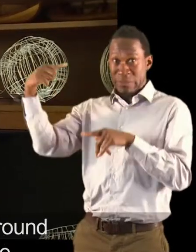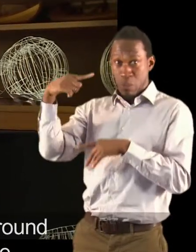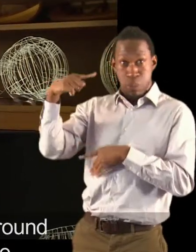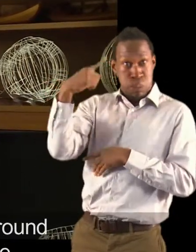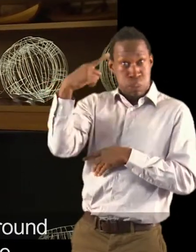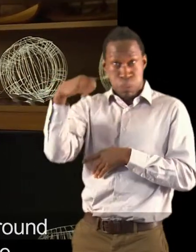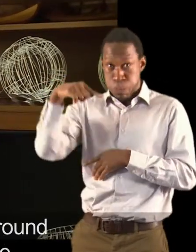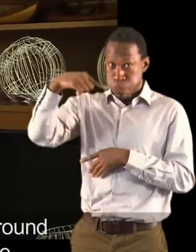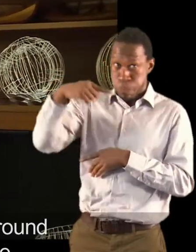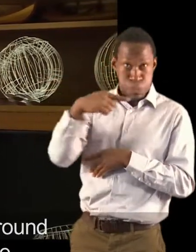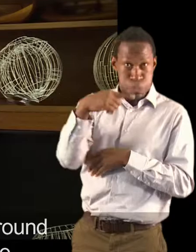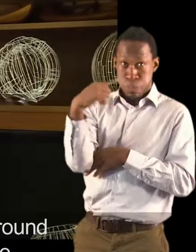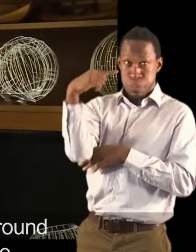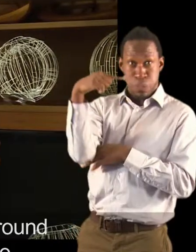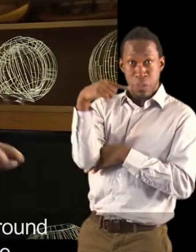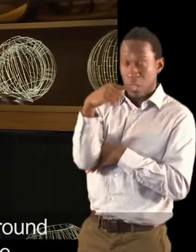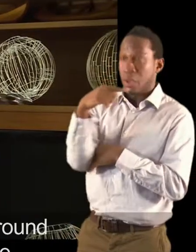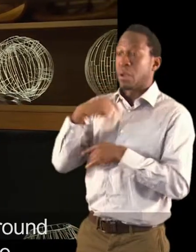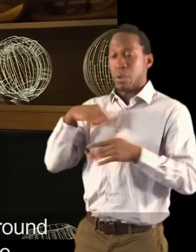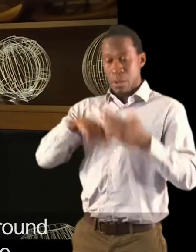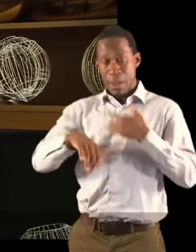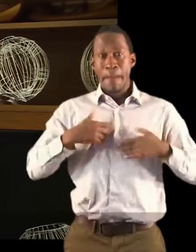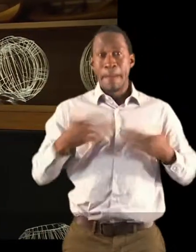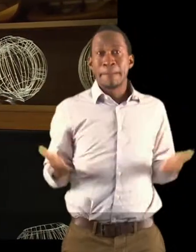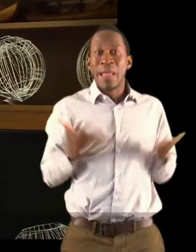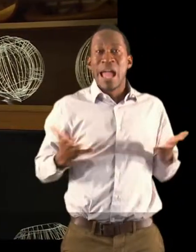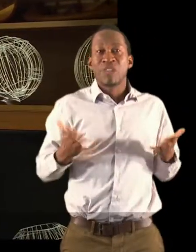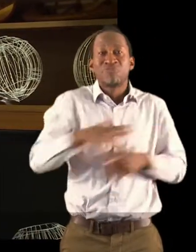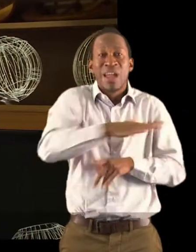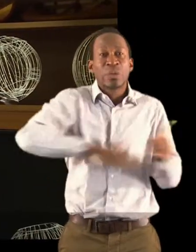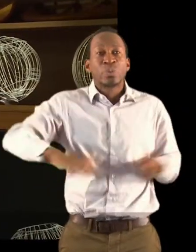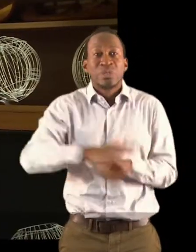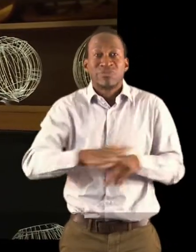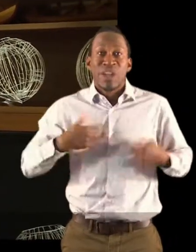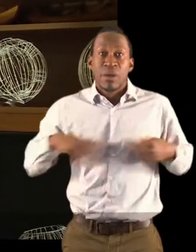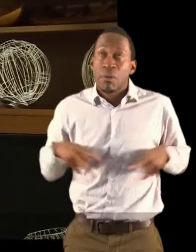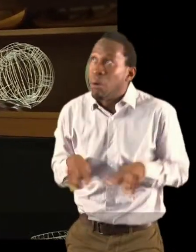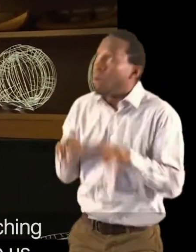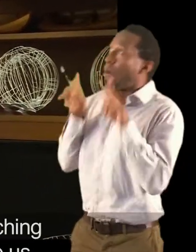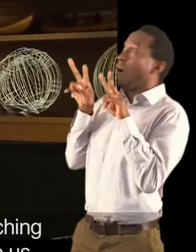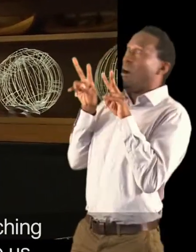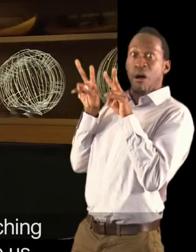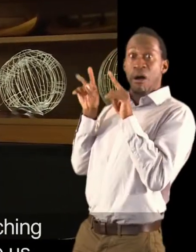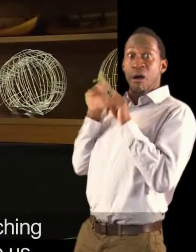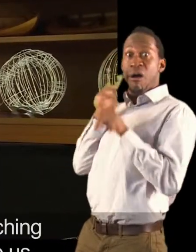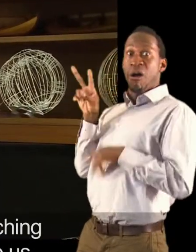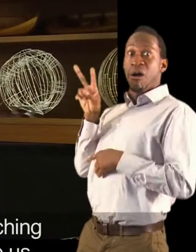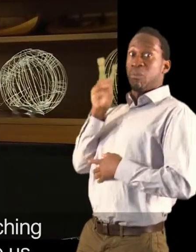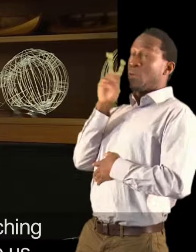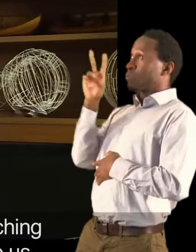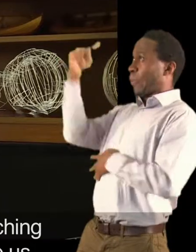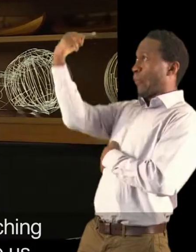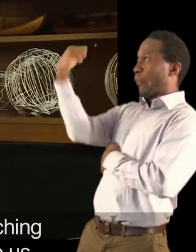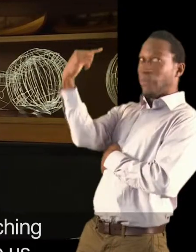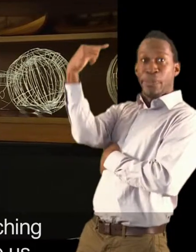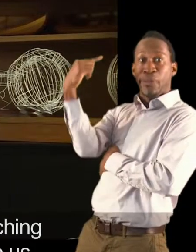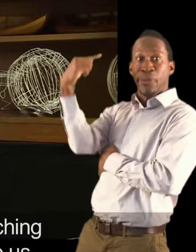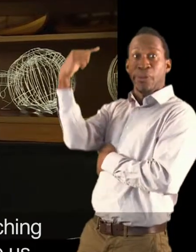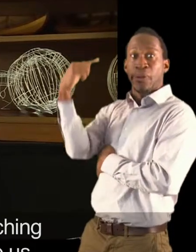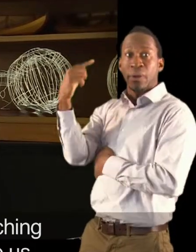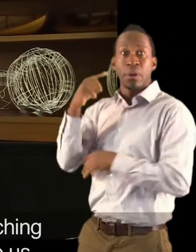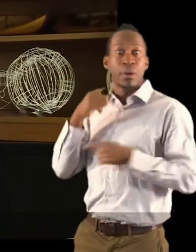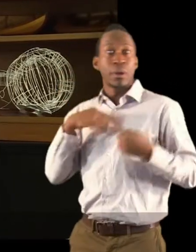was wobbling around in the sky as he came. And we were all in the playground standing up there watching him do this right above